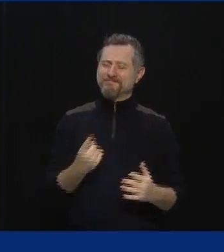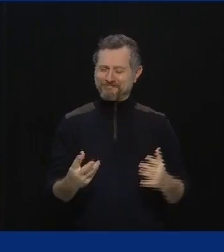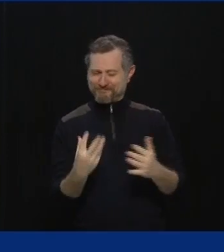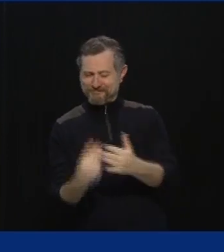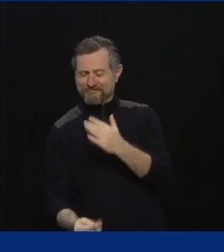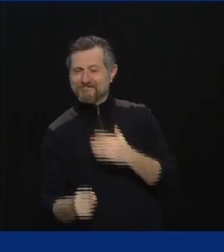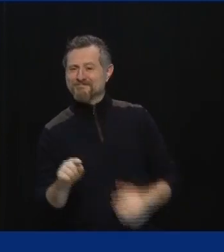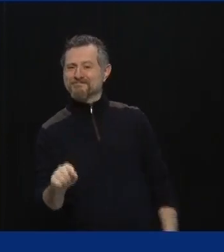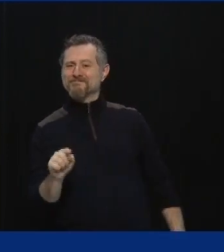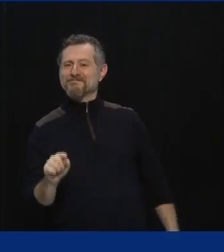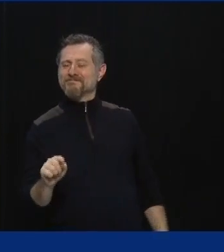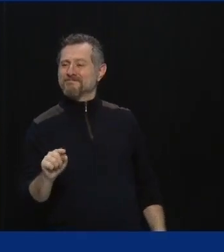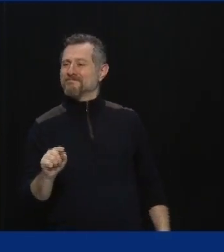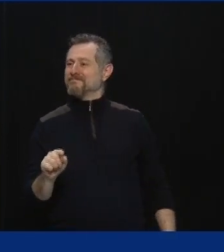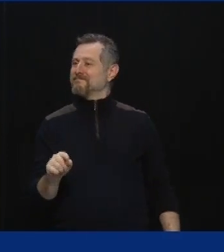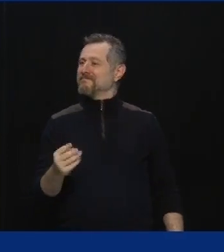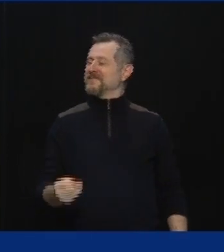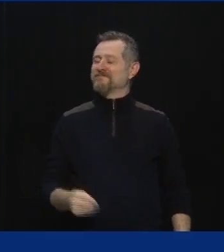when you talked about